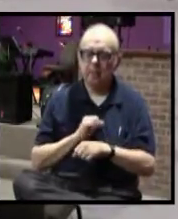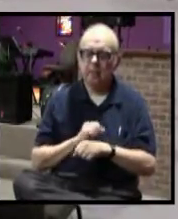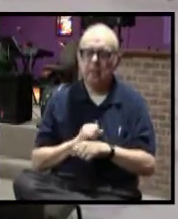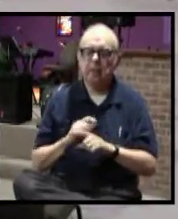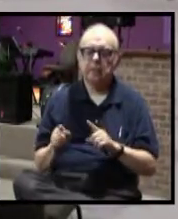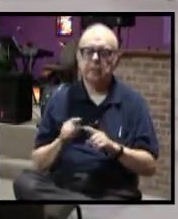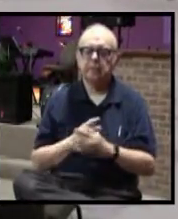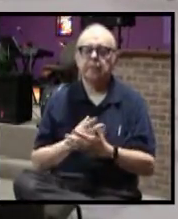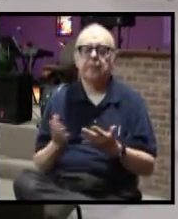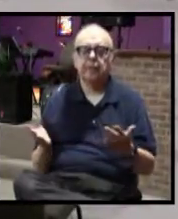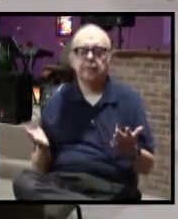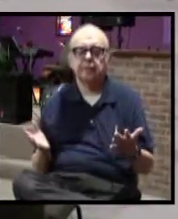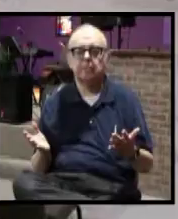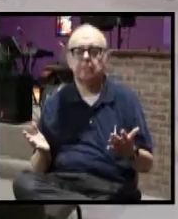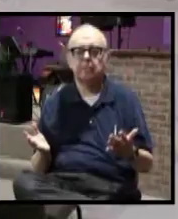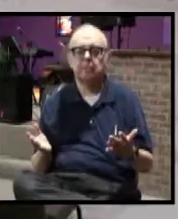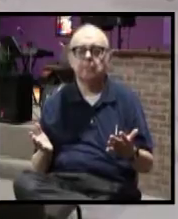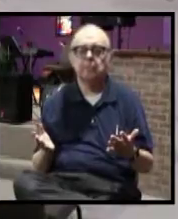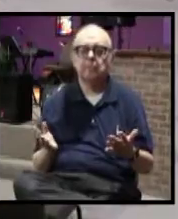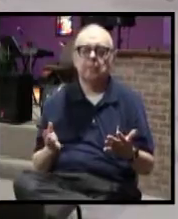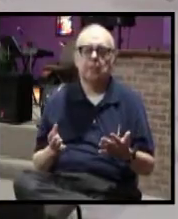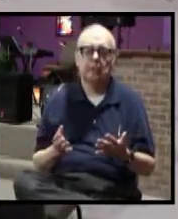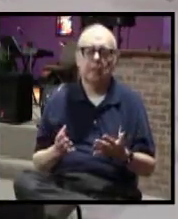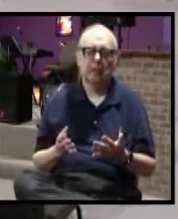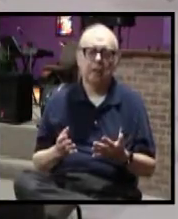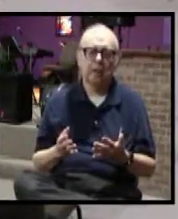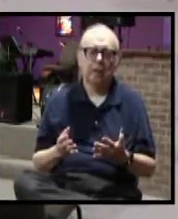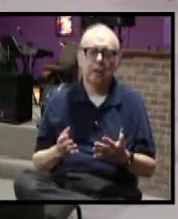working, soccer practice, homework,